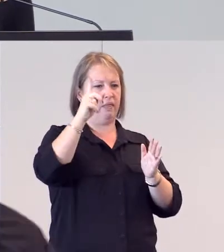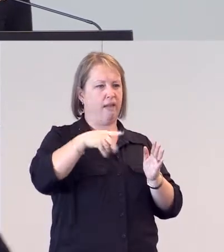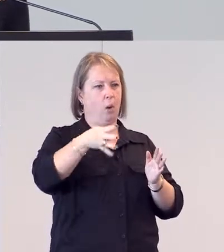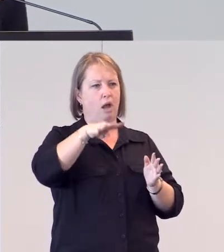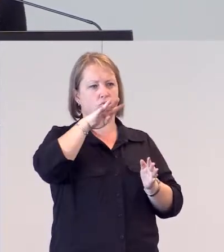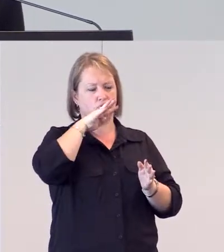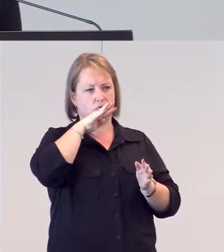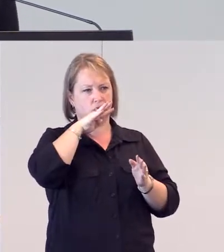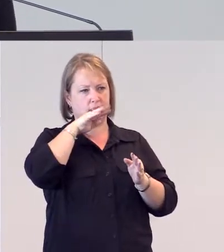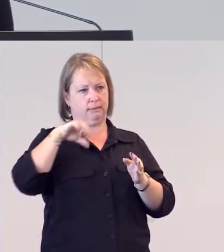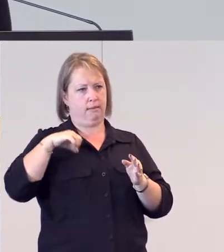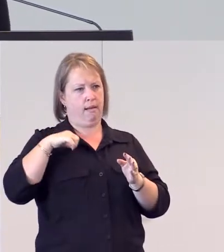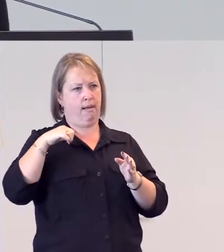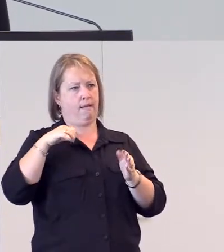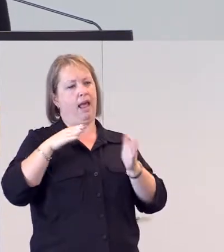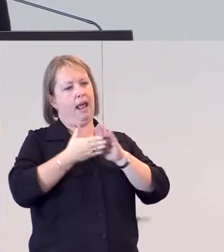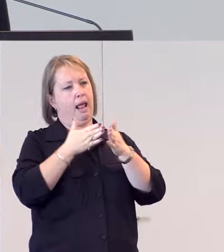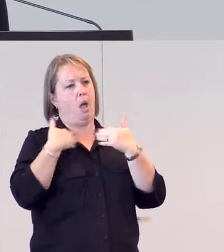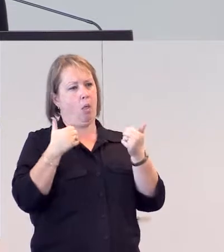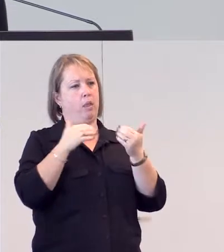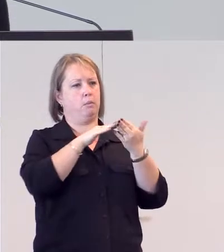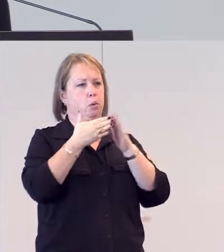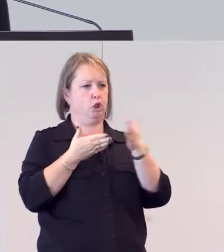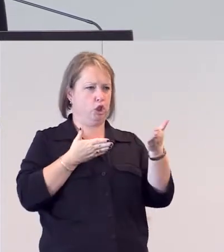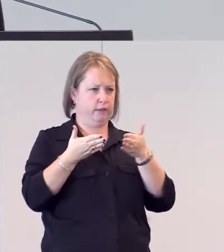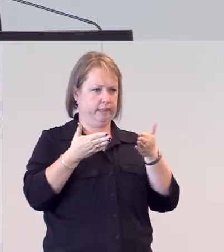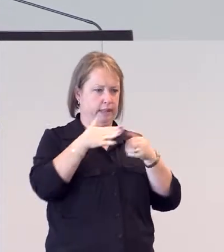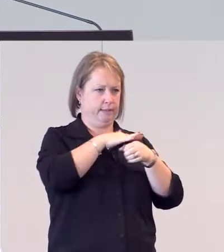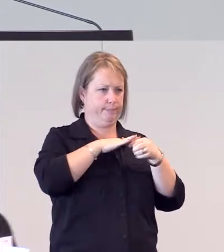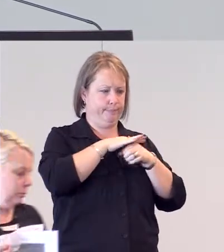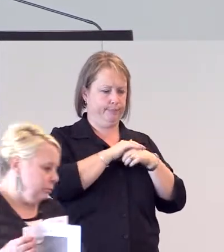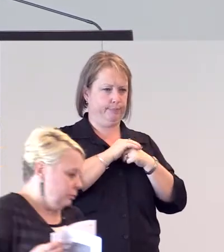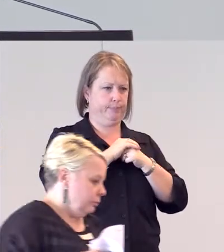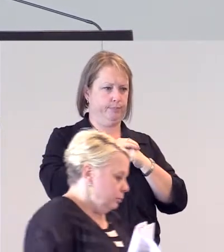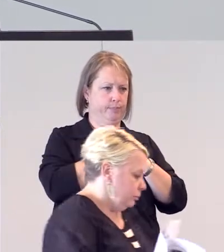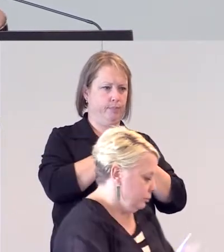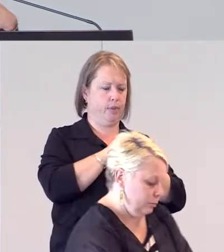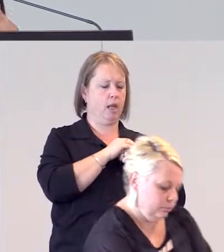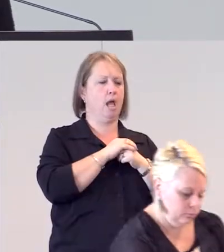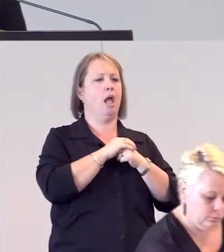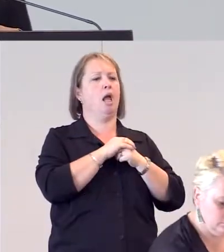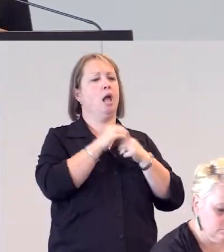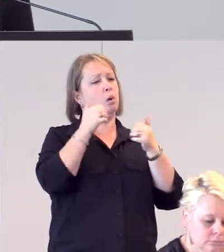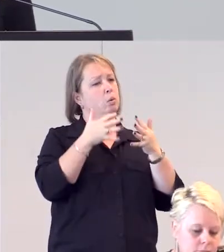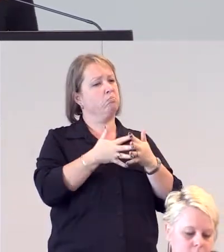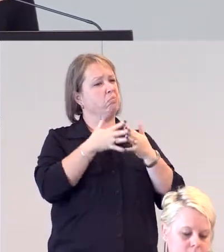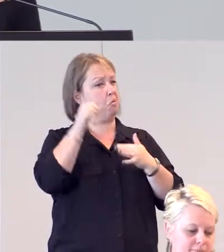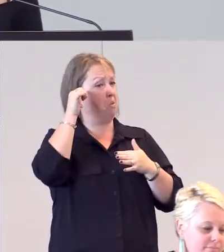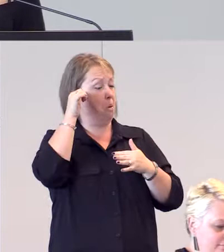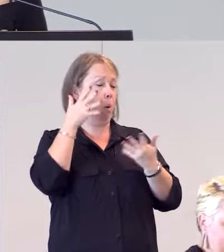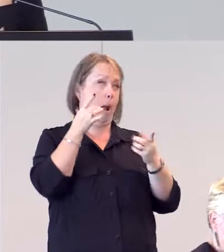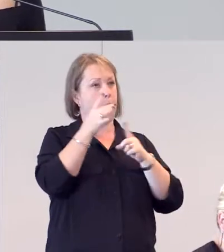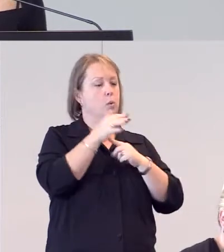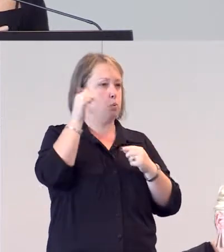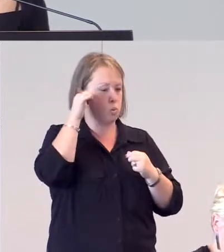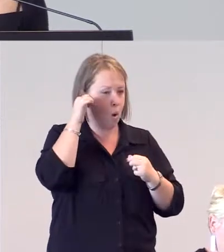52,400 employees within the Health and Community Services. And it's useful to know, or it's important to